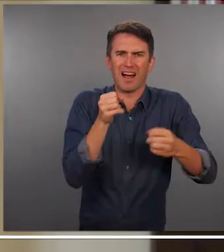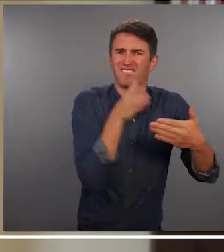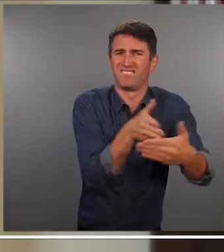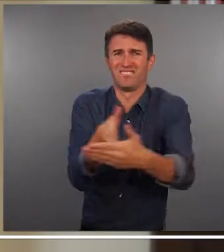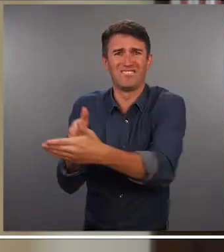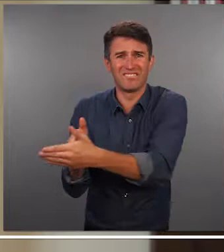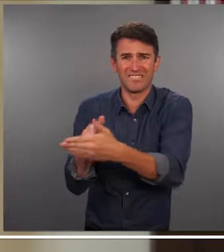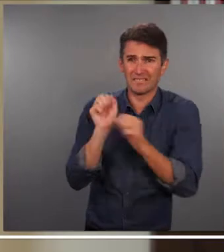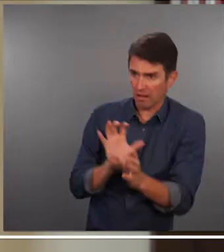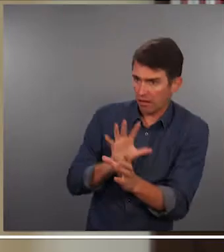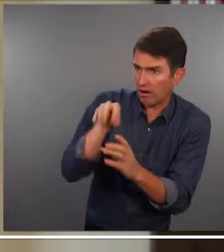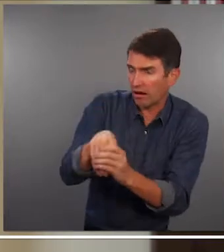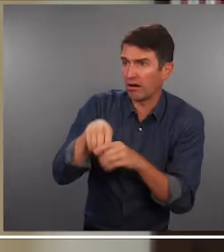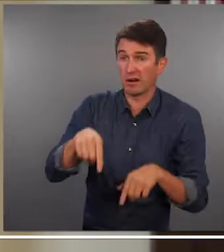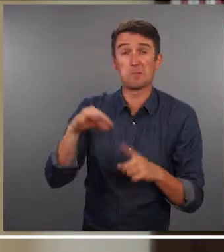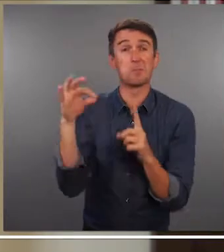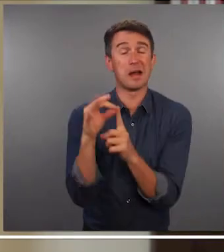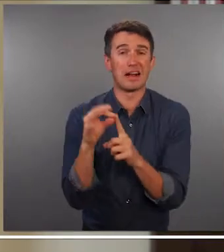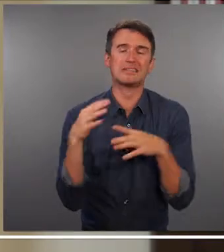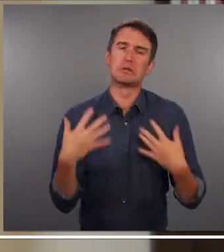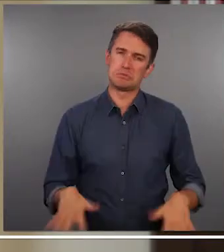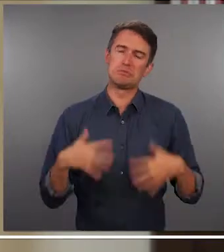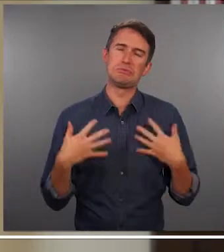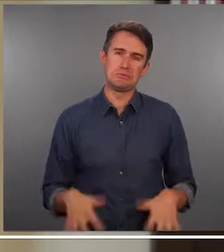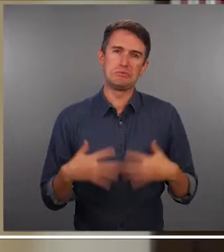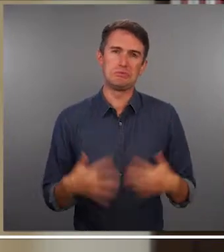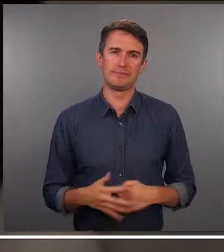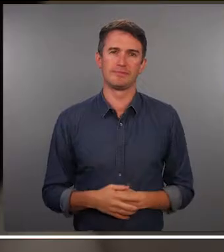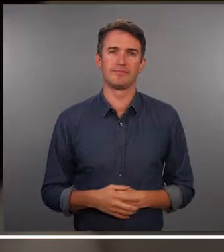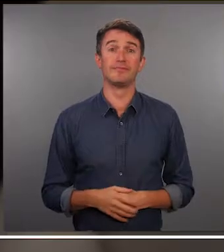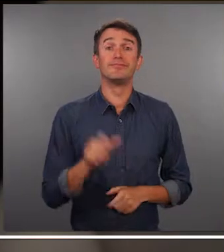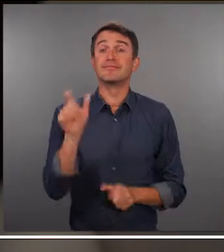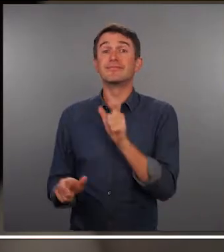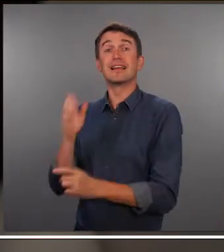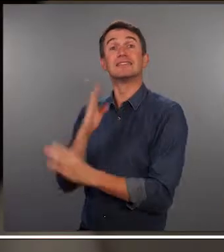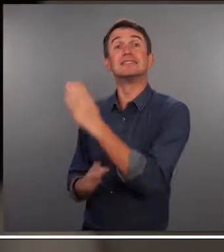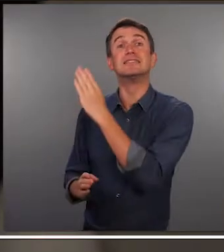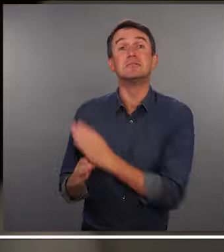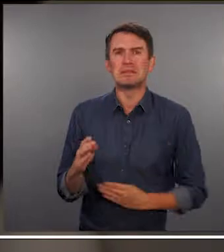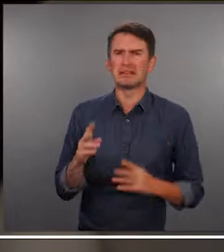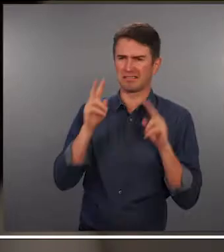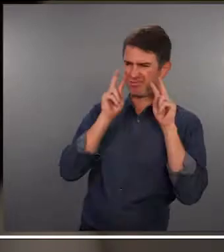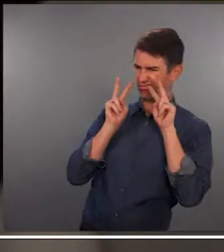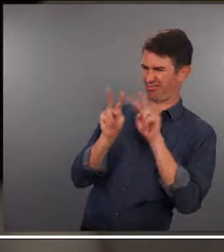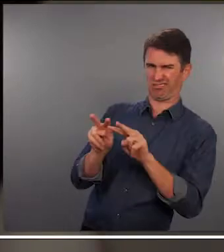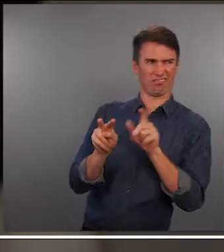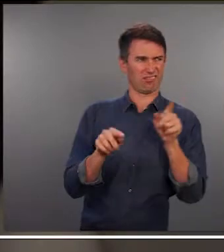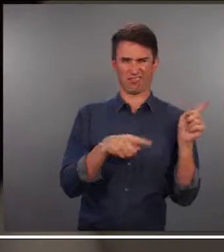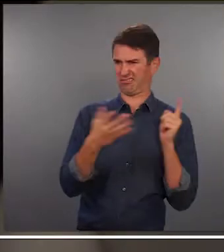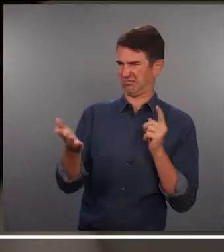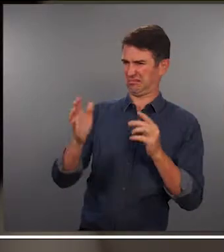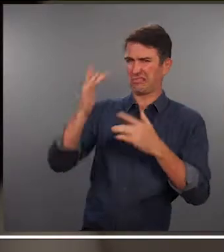to access these facilities in developing countries like Pakistan People with disabilities are still seen as being sick